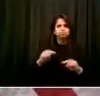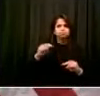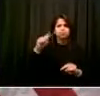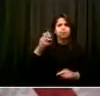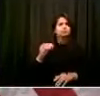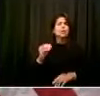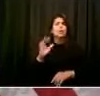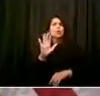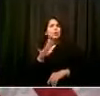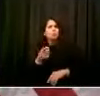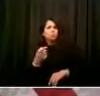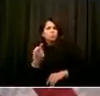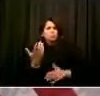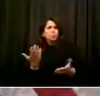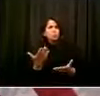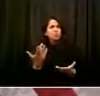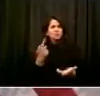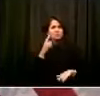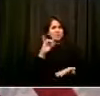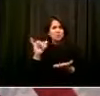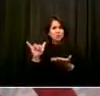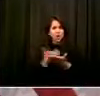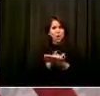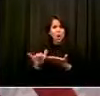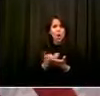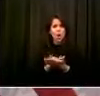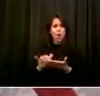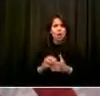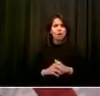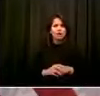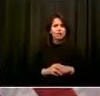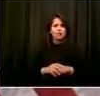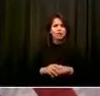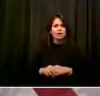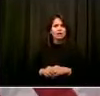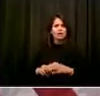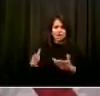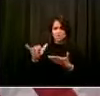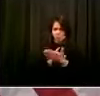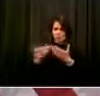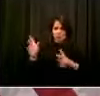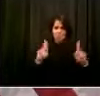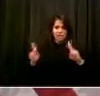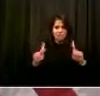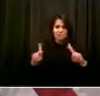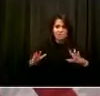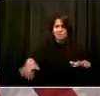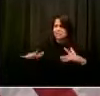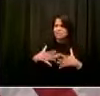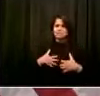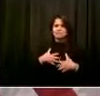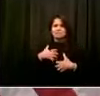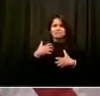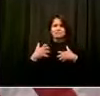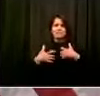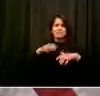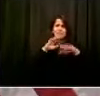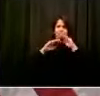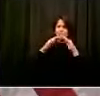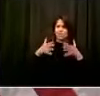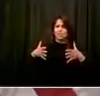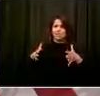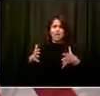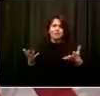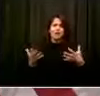with this and maybe leap to seeing Stop and Frisk as a tactic that should be used more and more on the